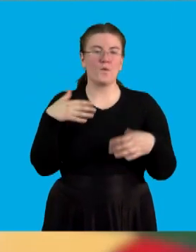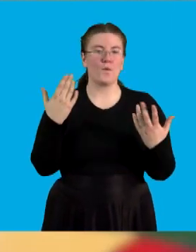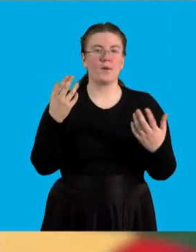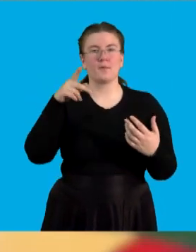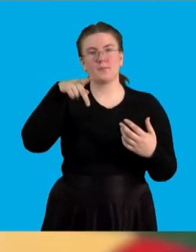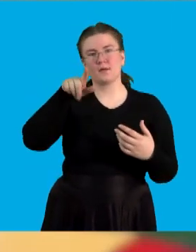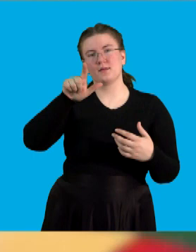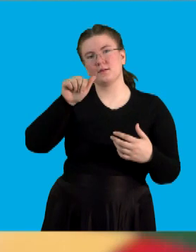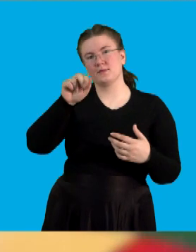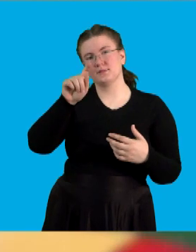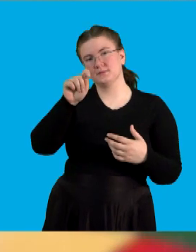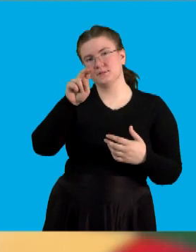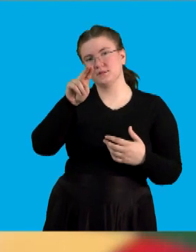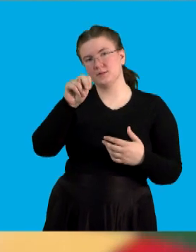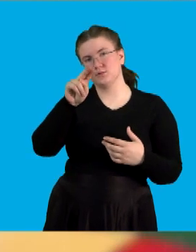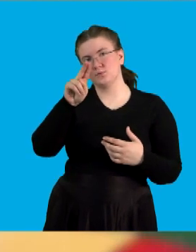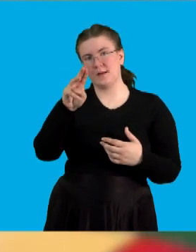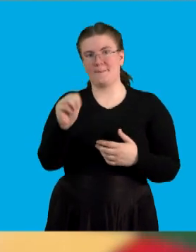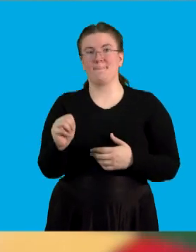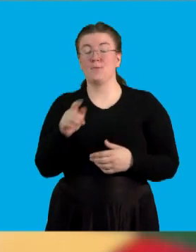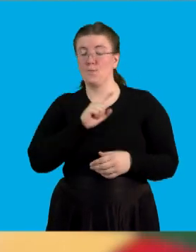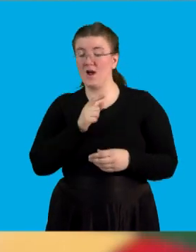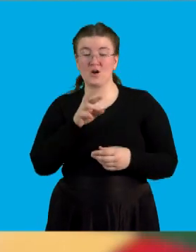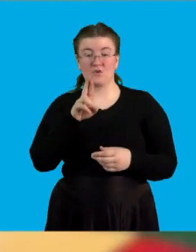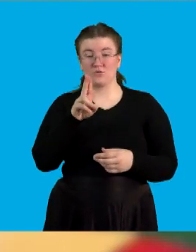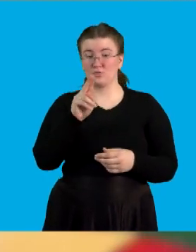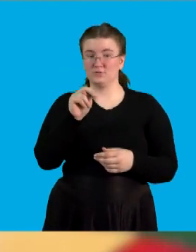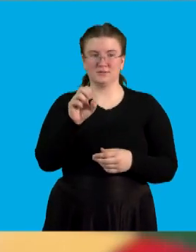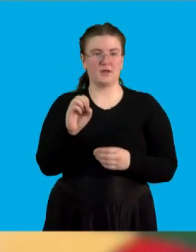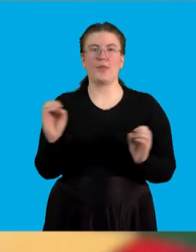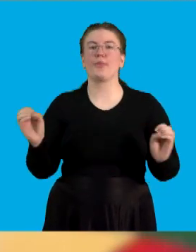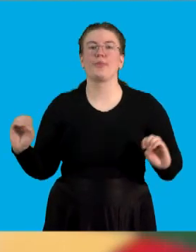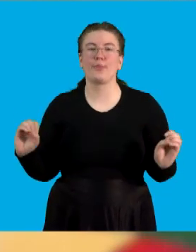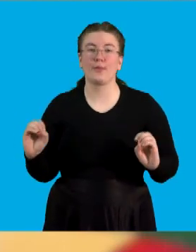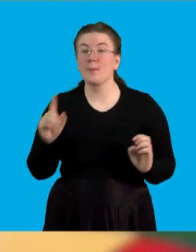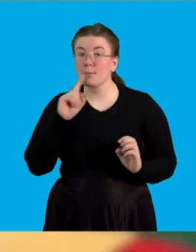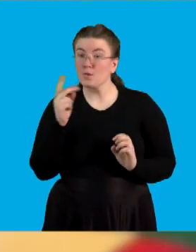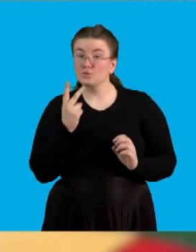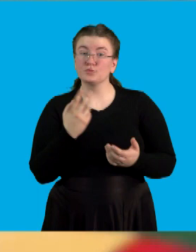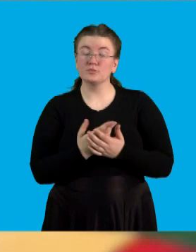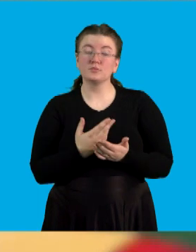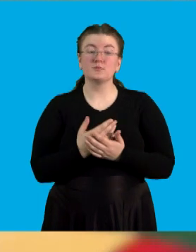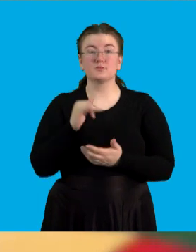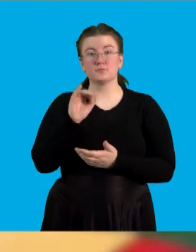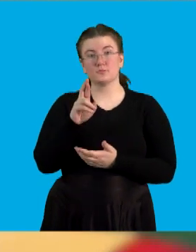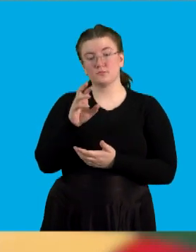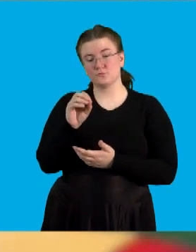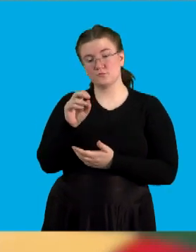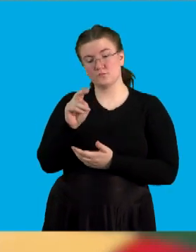silver, or even platinum, because we know that those ones, they do not rust. However, we can also coat this